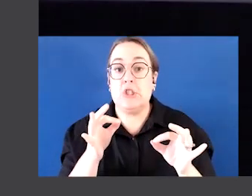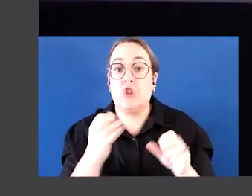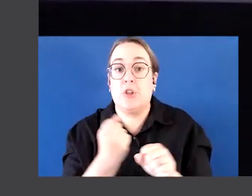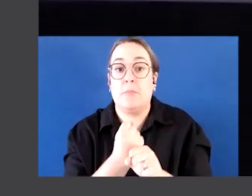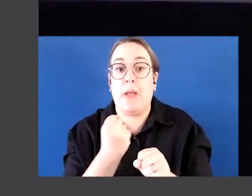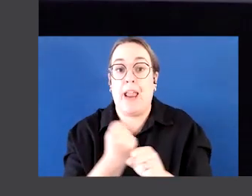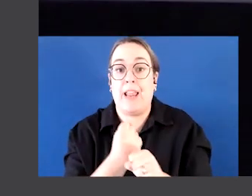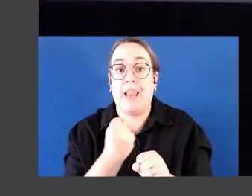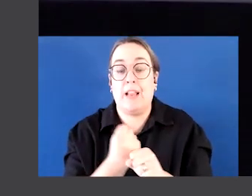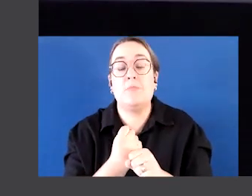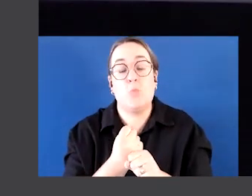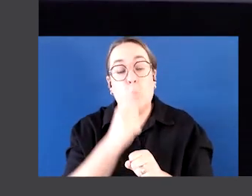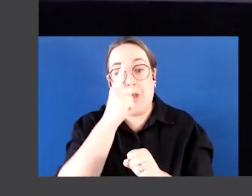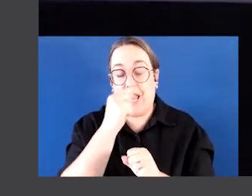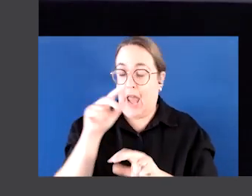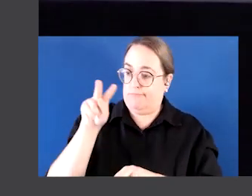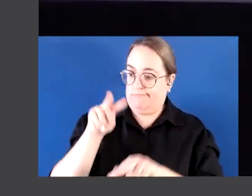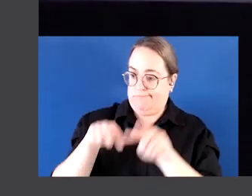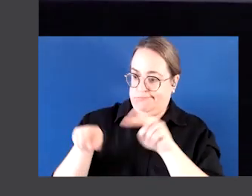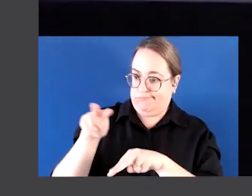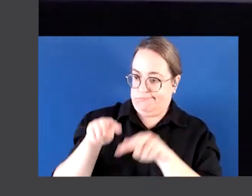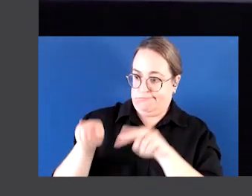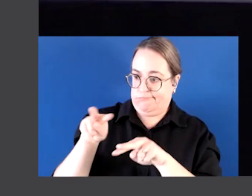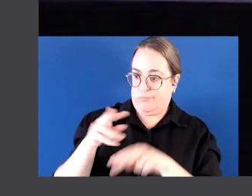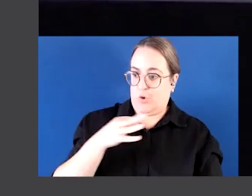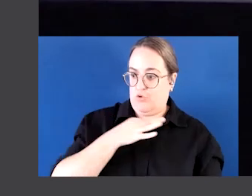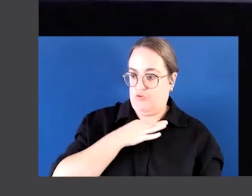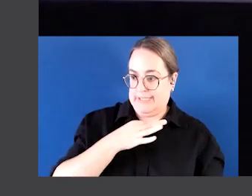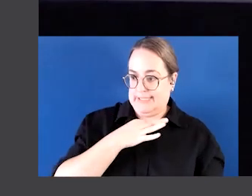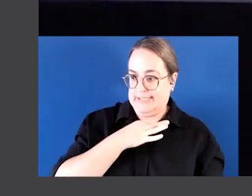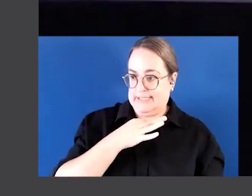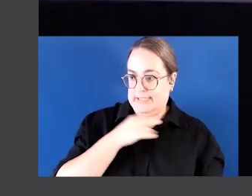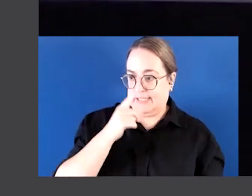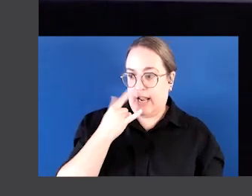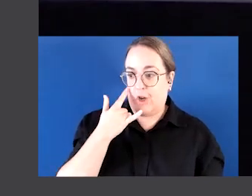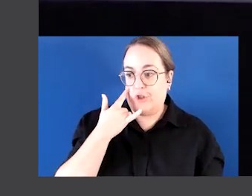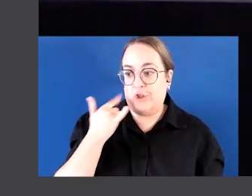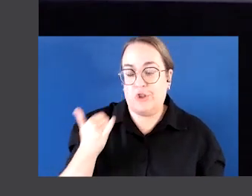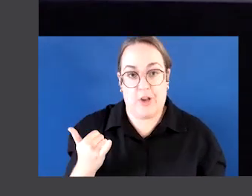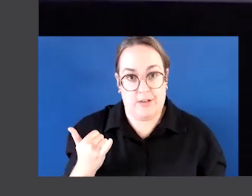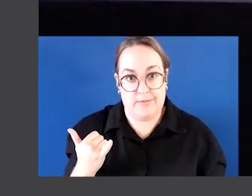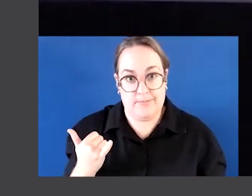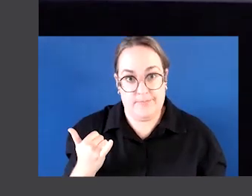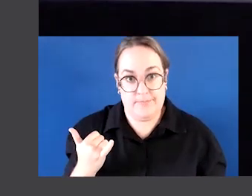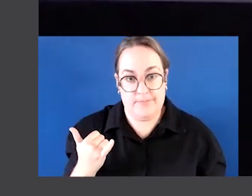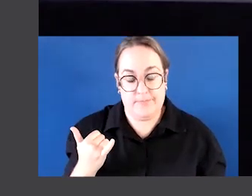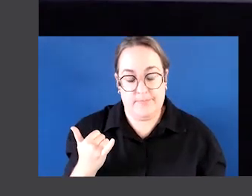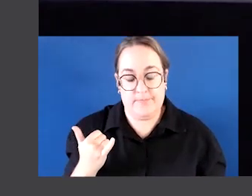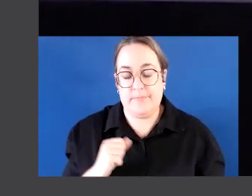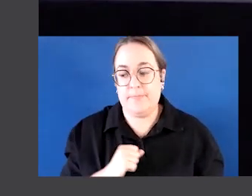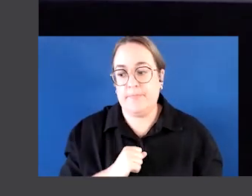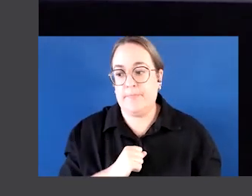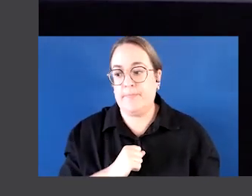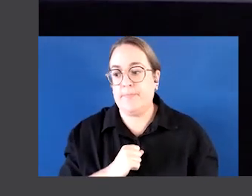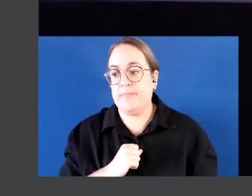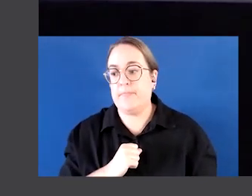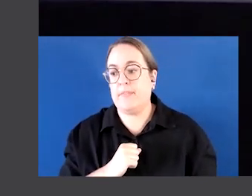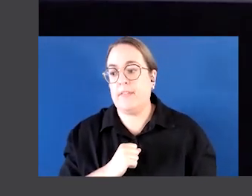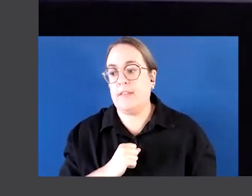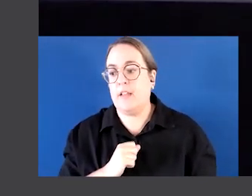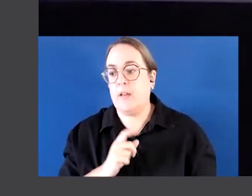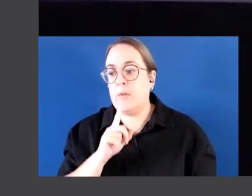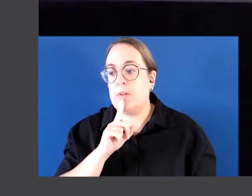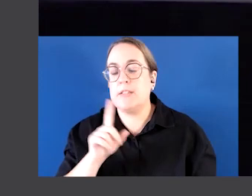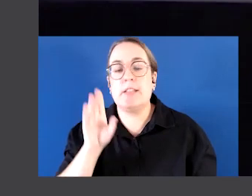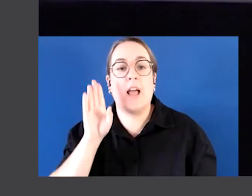yes, decision-making is subject to an assessment of the risk that's involved in that process. And it goes to the point that